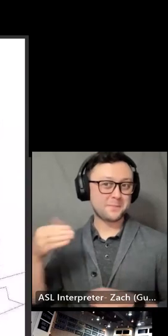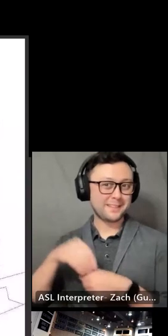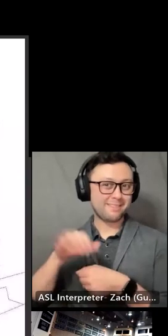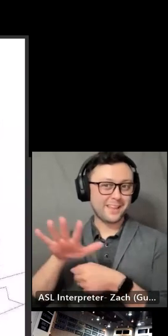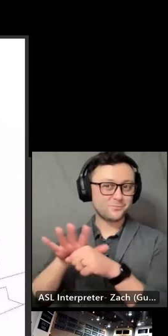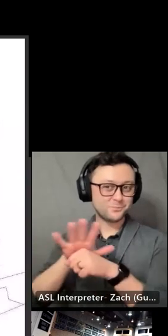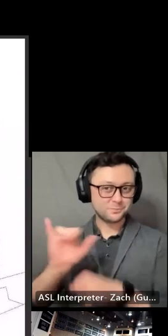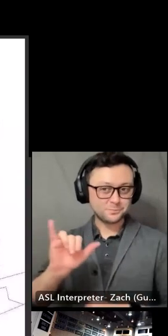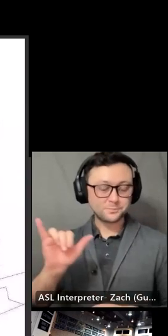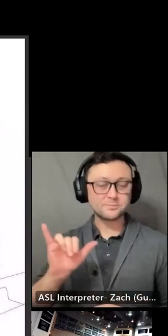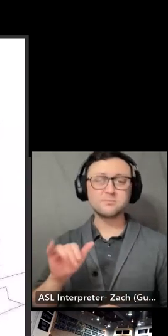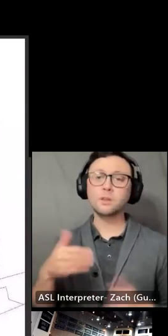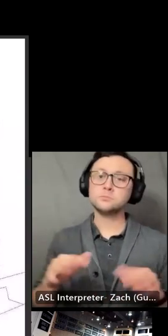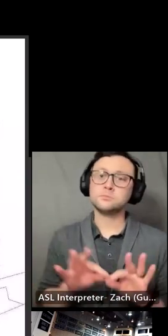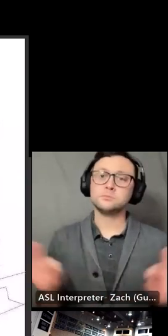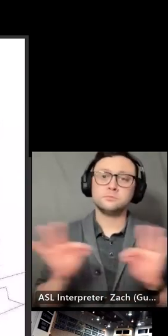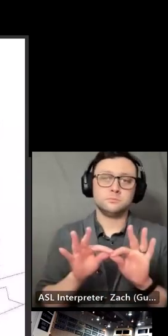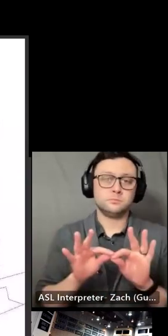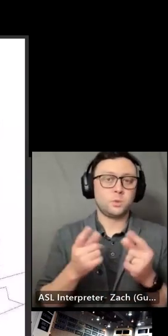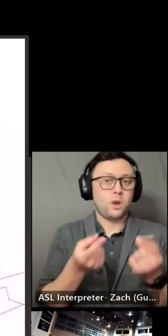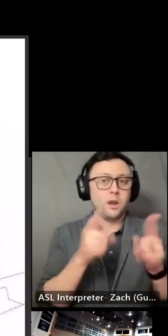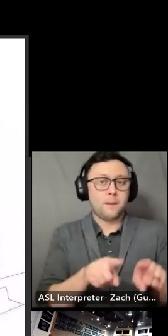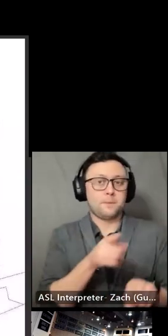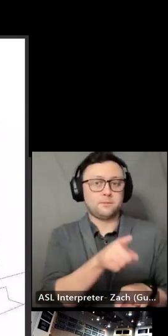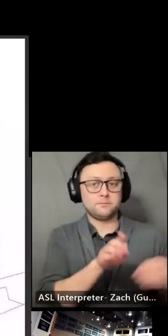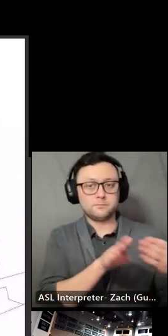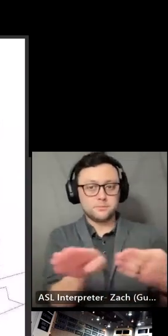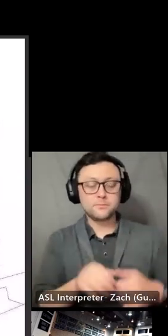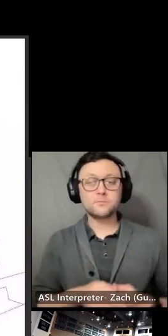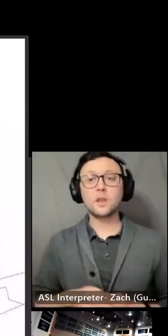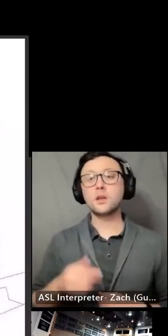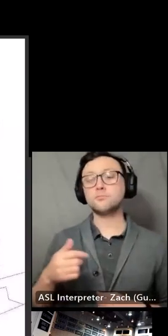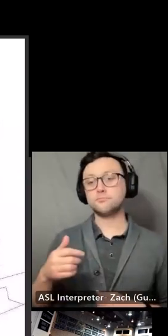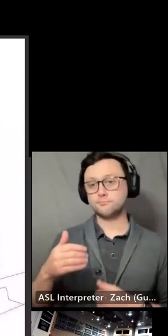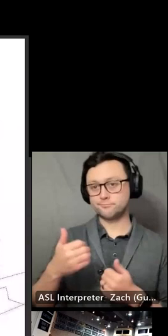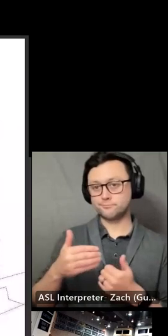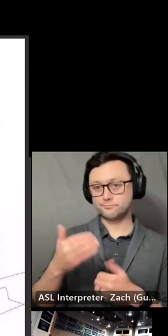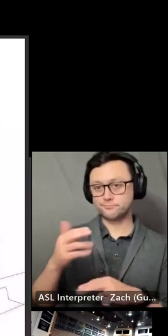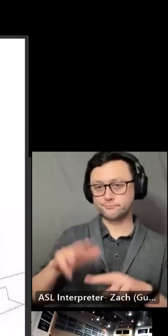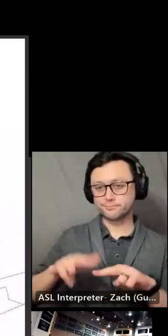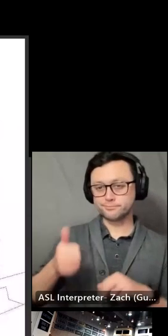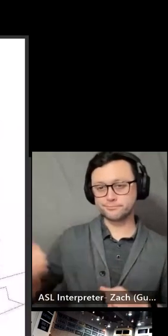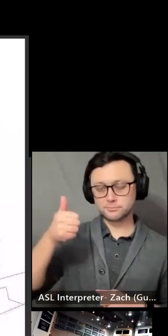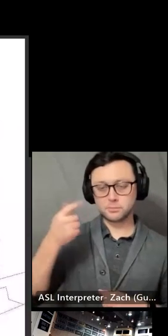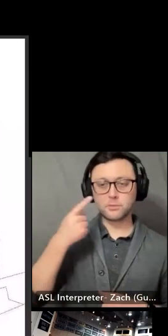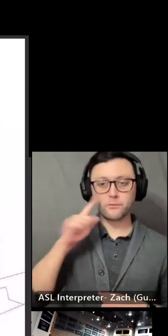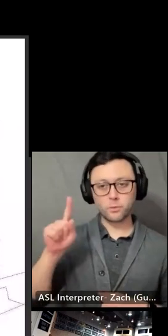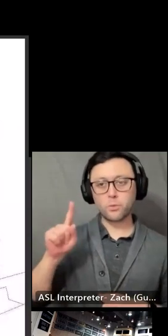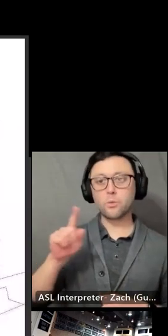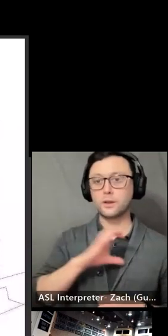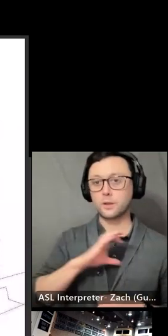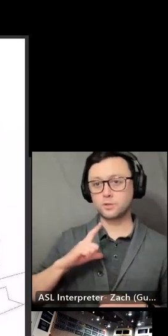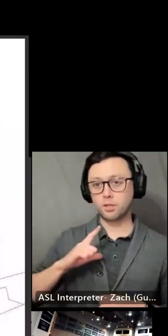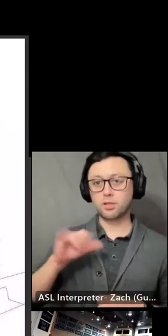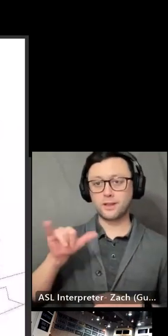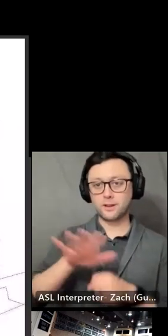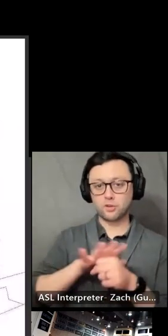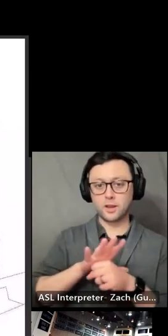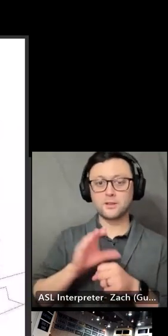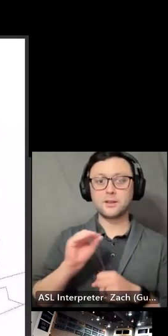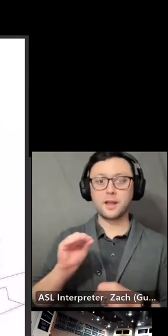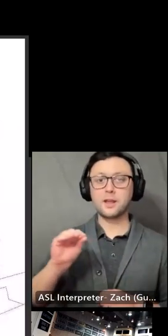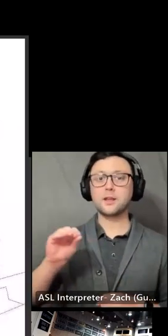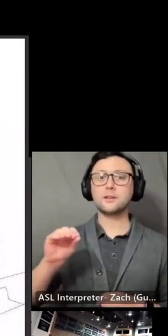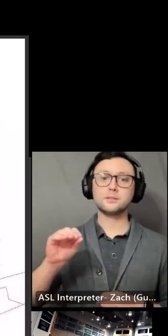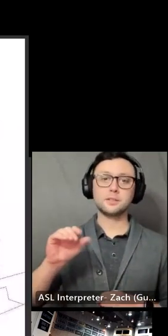is incredibly important to me. I serve as the chair of the Housing Committee on the City Council, and I serve as the chair of the Environmental Justice, Resiliency, and Parks